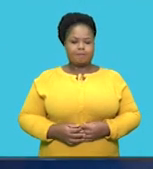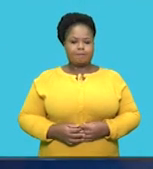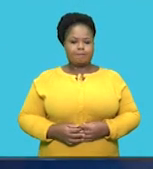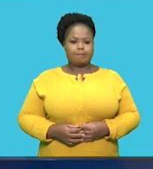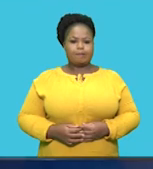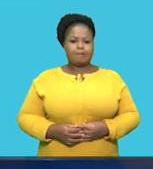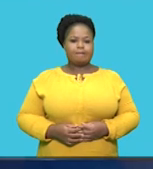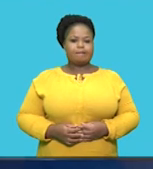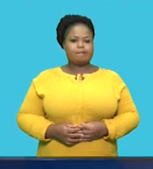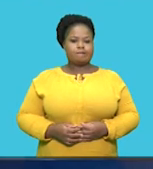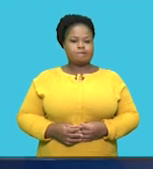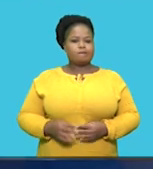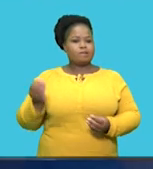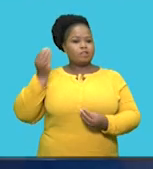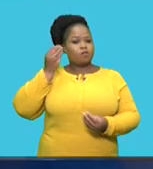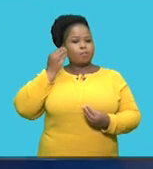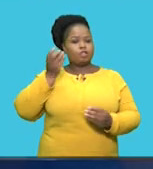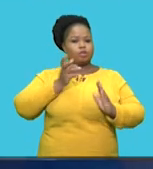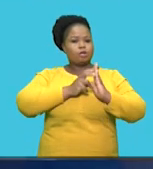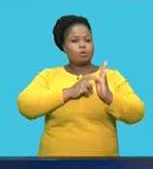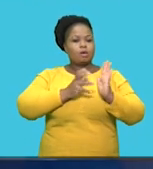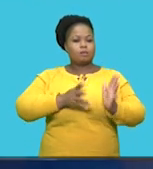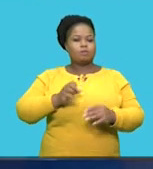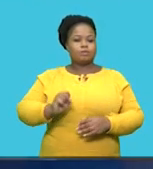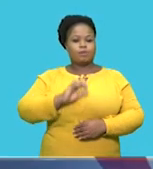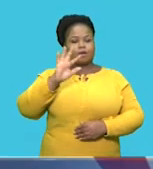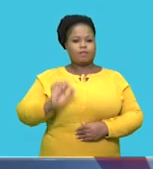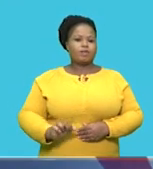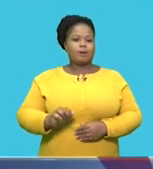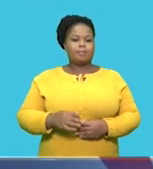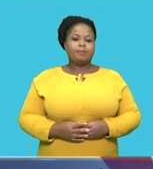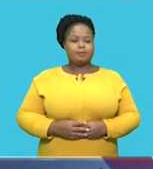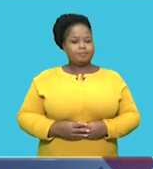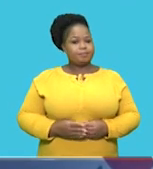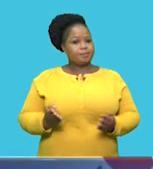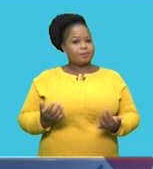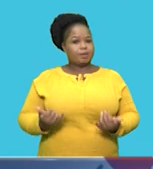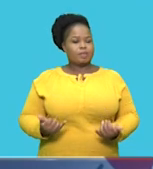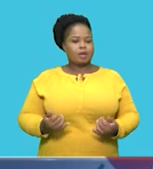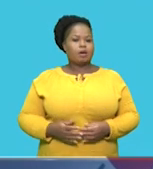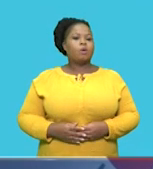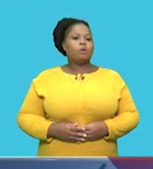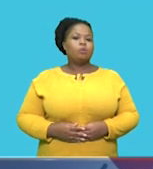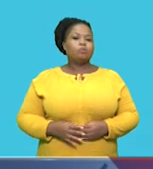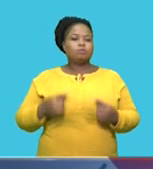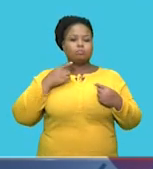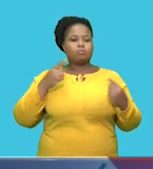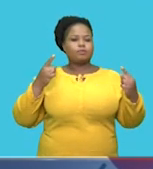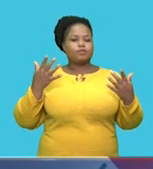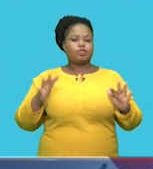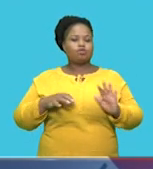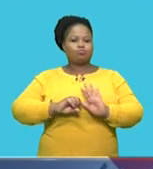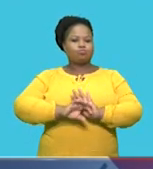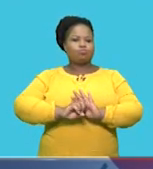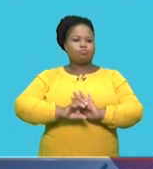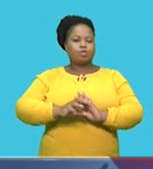Kantoro ya mola wa khutaletso phumantsonya le sedi le information regulator ka le adingweng ibile le seboka